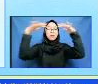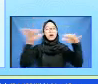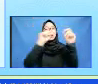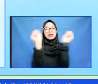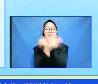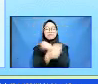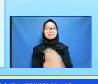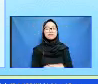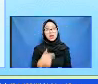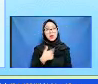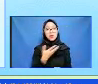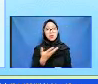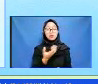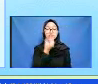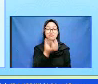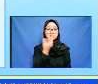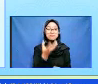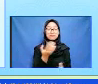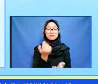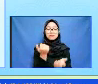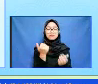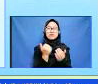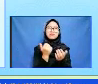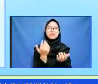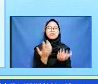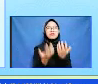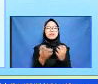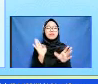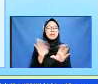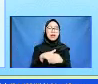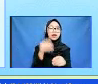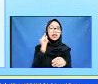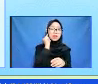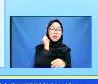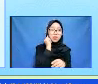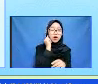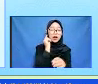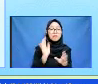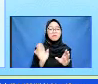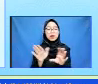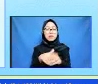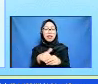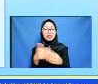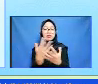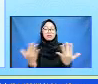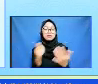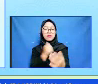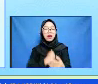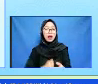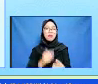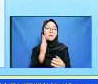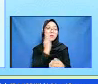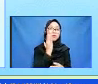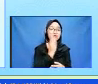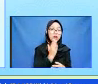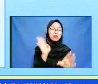involvement women, IPs, youth in the climate discussion is important. Yeah, and the last I